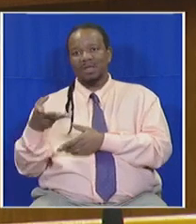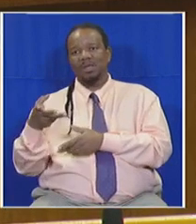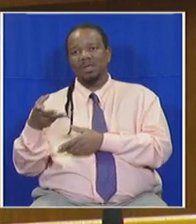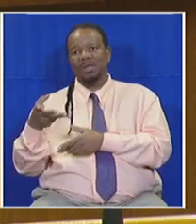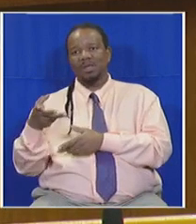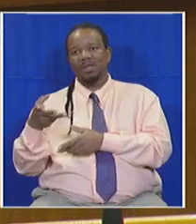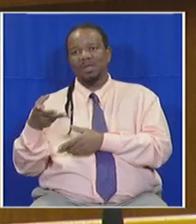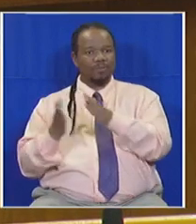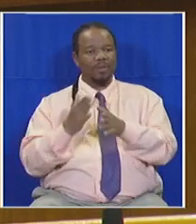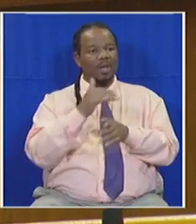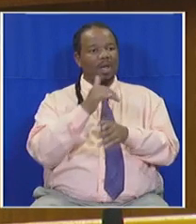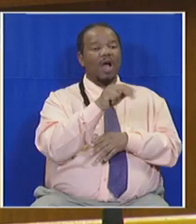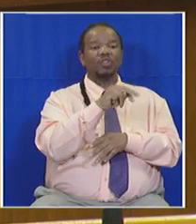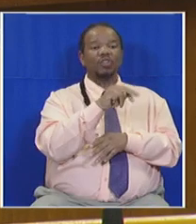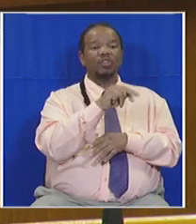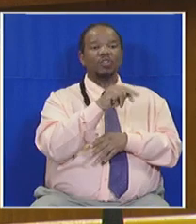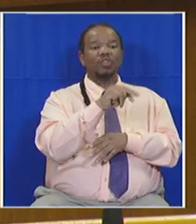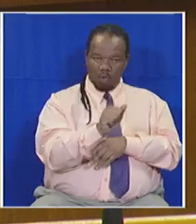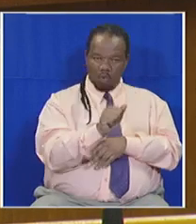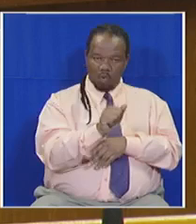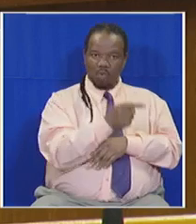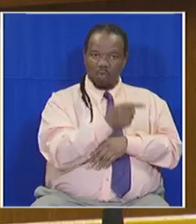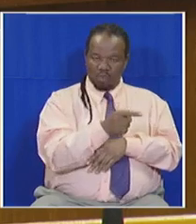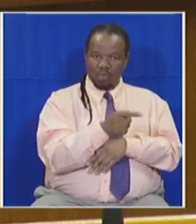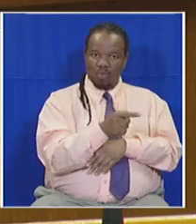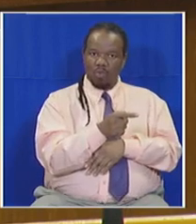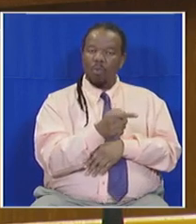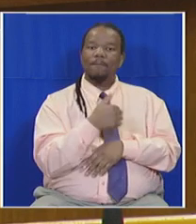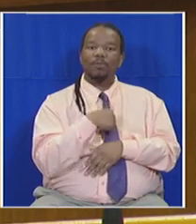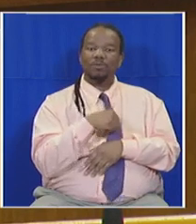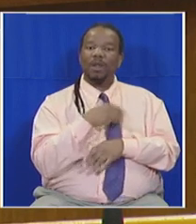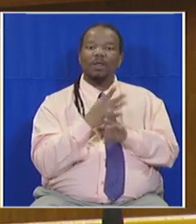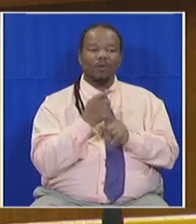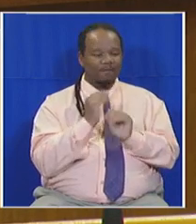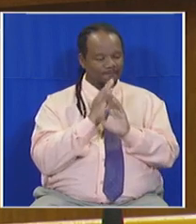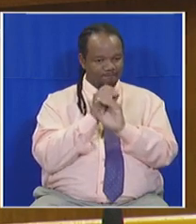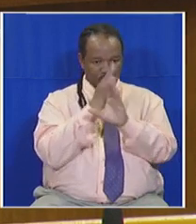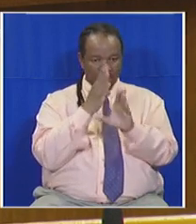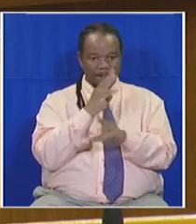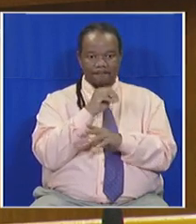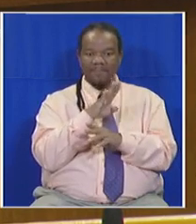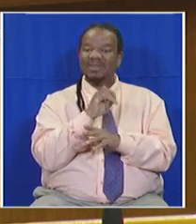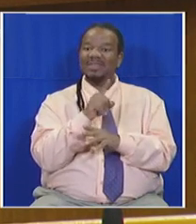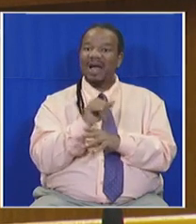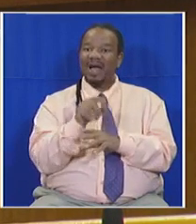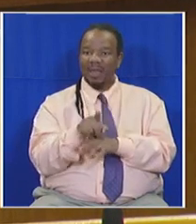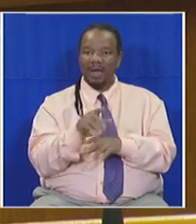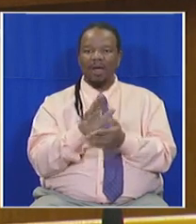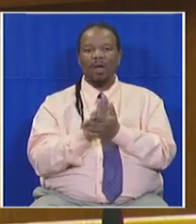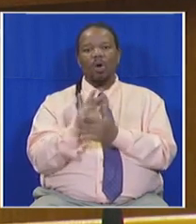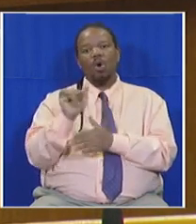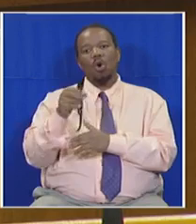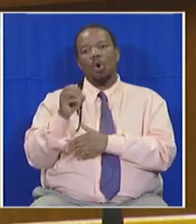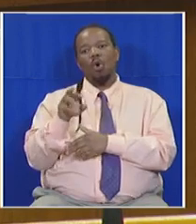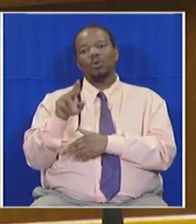Alfred Nzo district municipality will focus on the Mbizana Dam. OR Tambo district municipality and